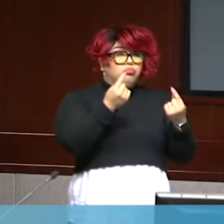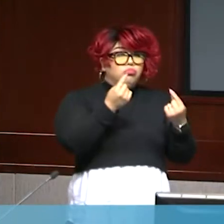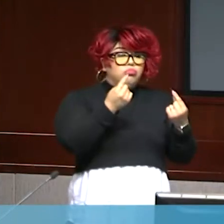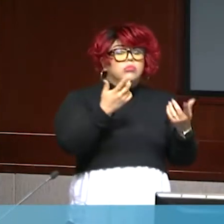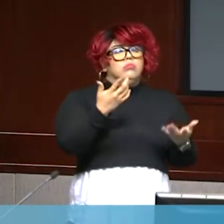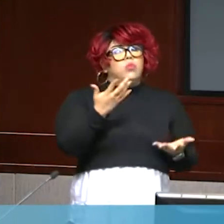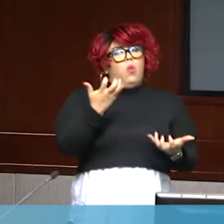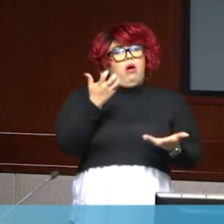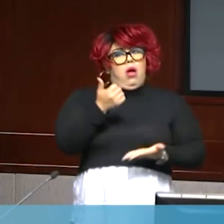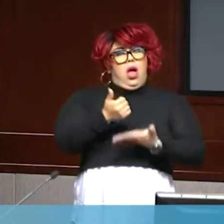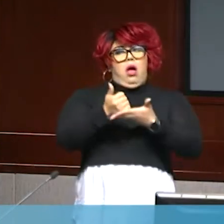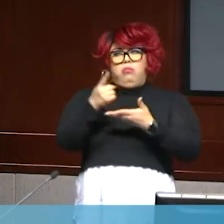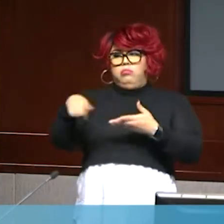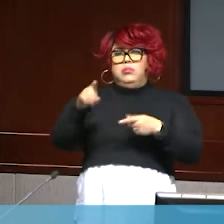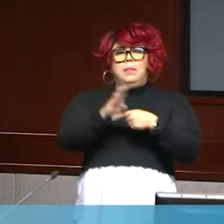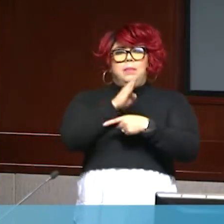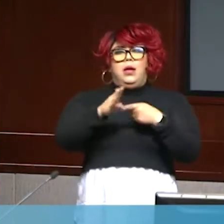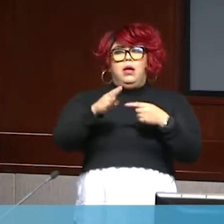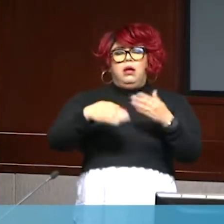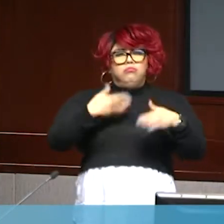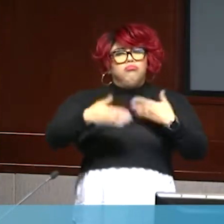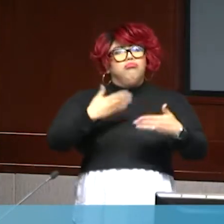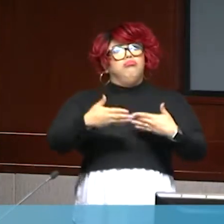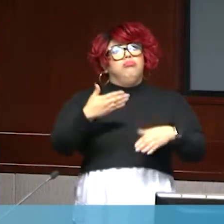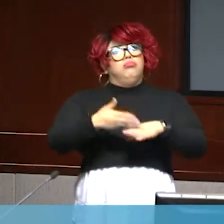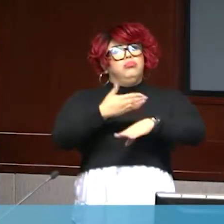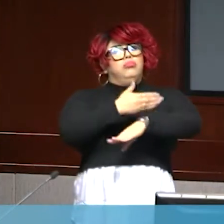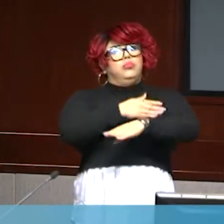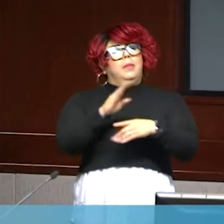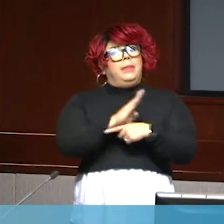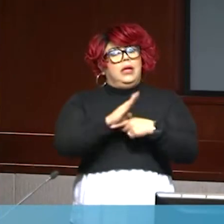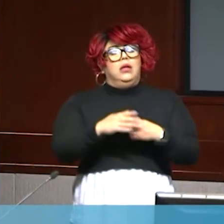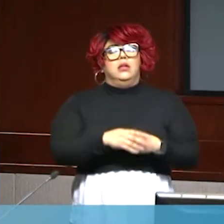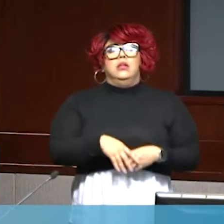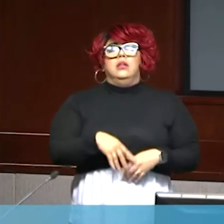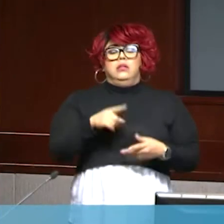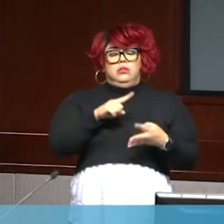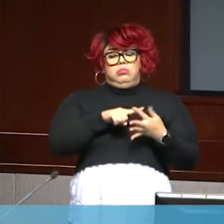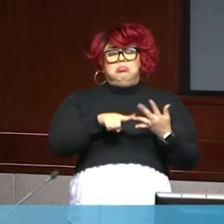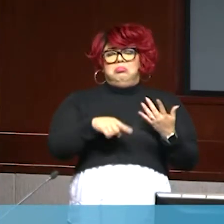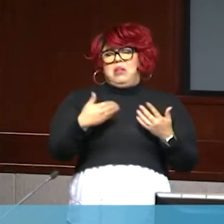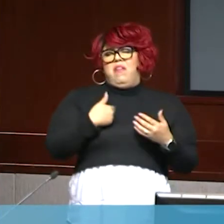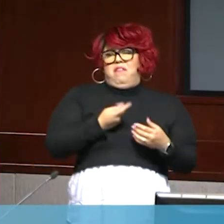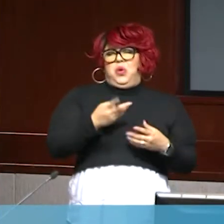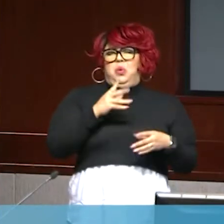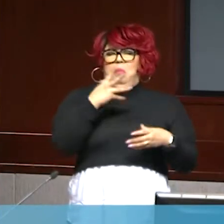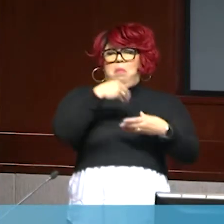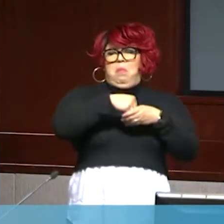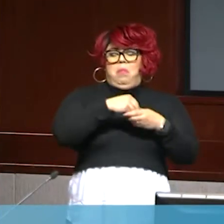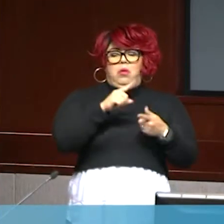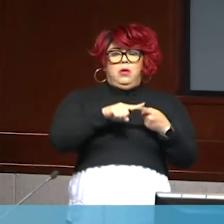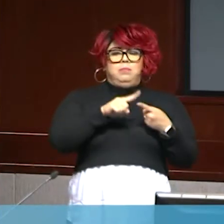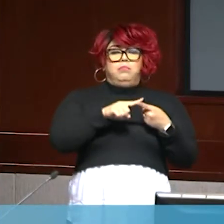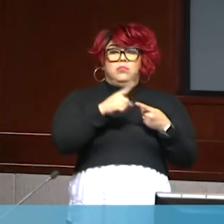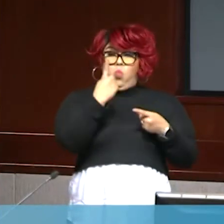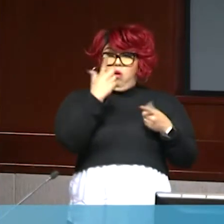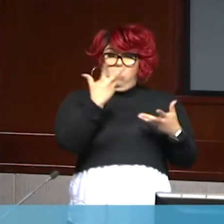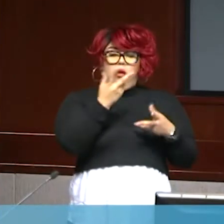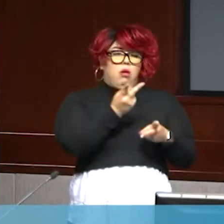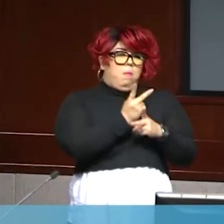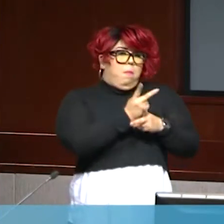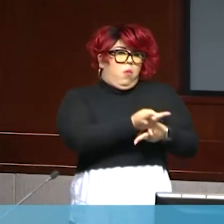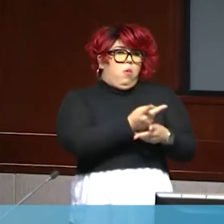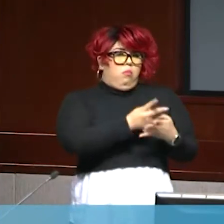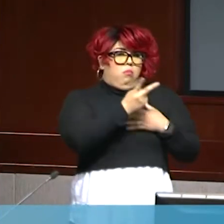Kern back to business. There are a couple of components. One has been ongoing for the past couple of weeks. It's a forgivable loan program